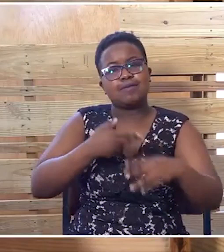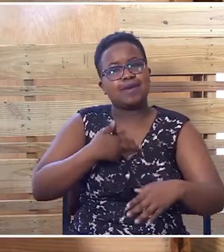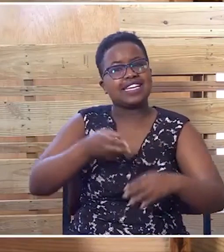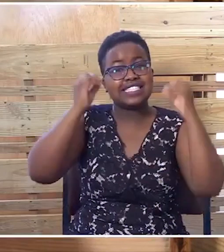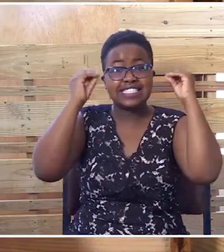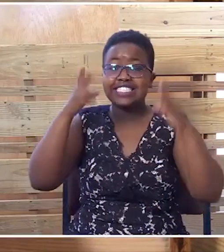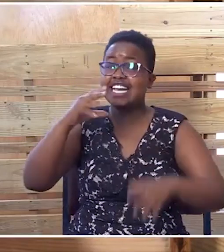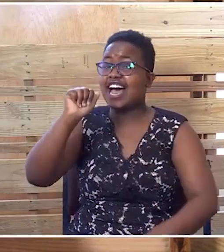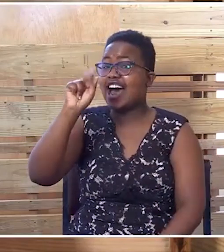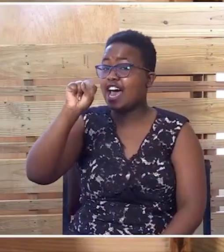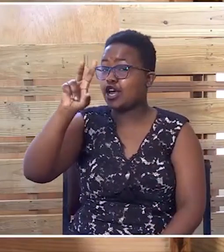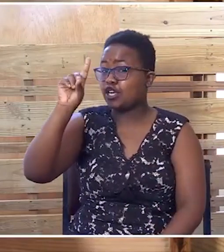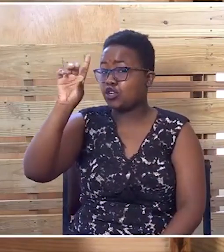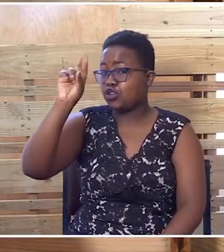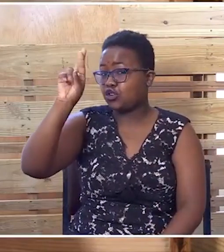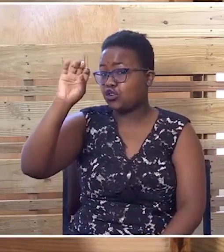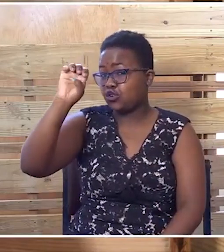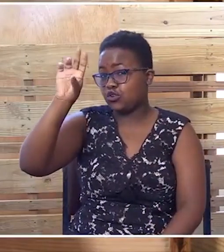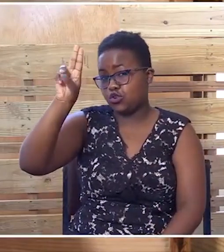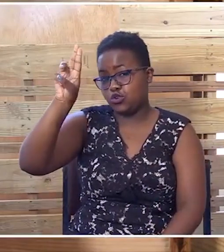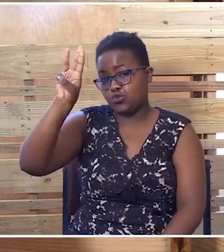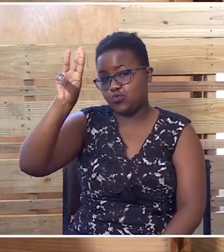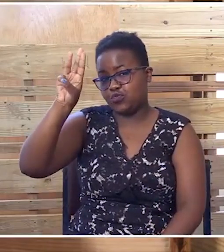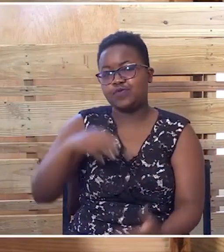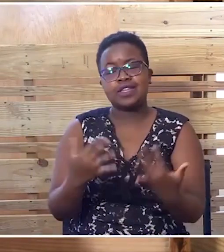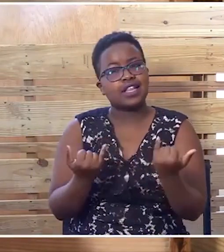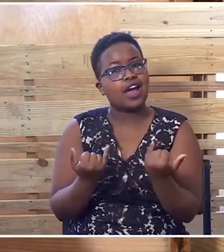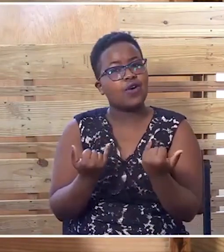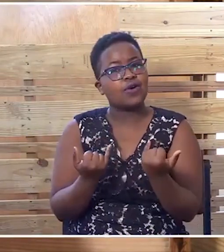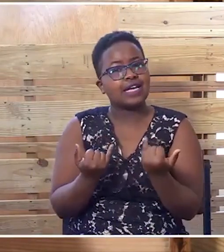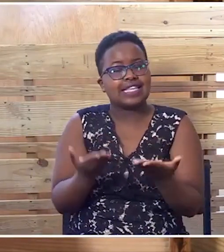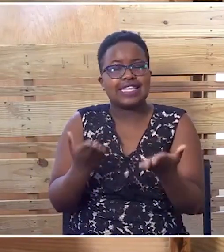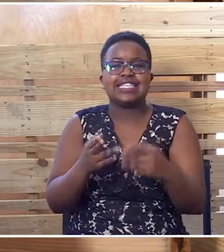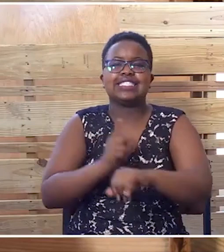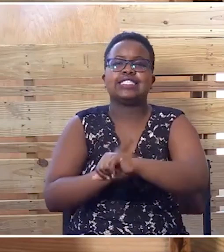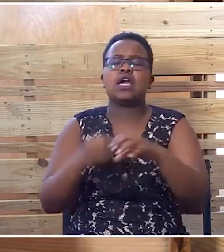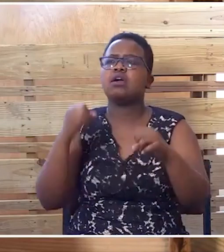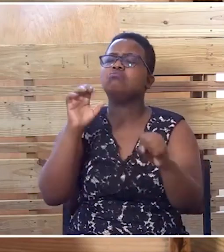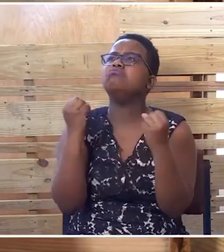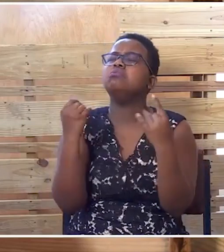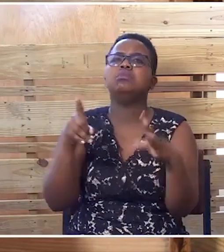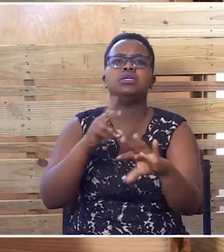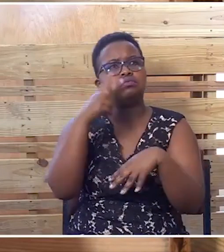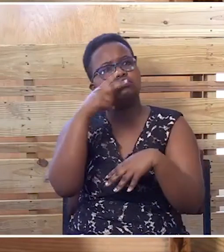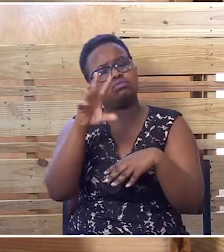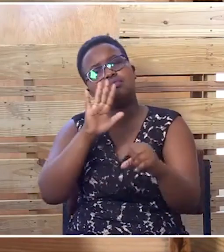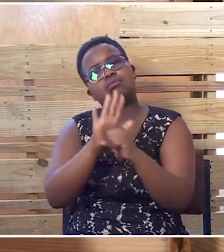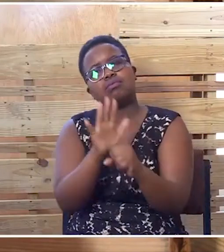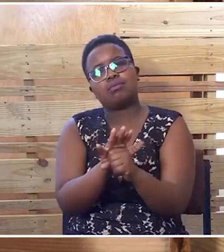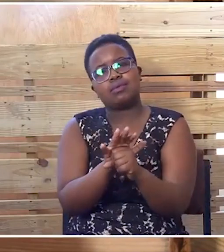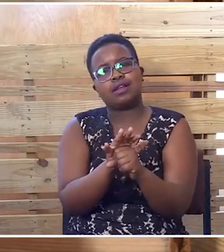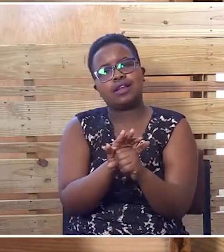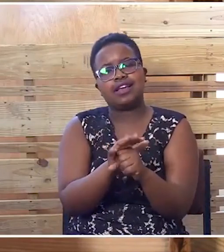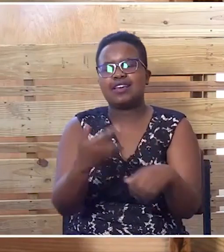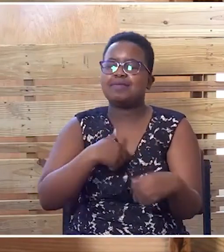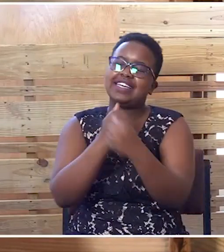thank God for this day. I know you've been seeing me very often, but I love doing what I'm doing.